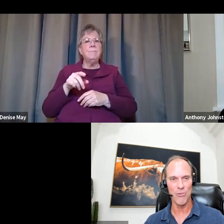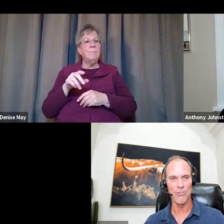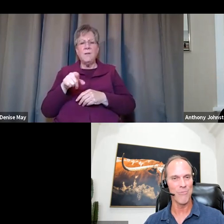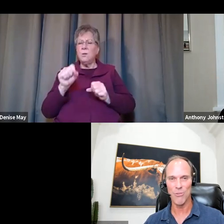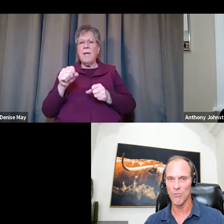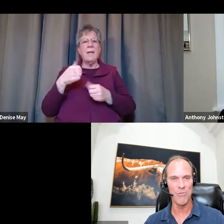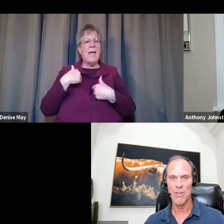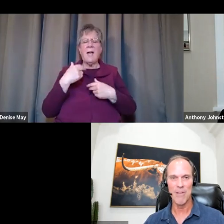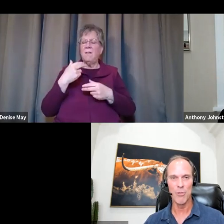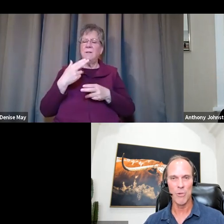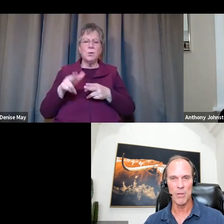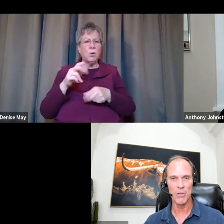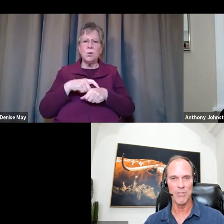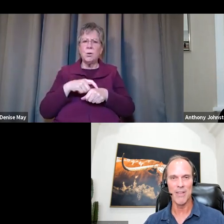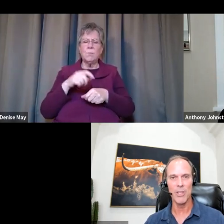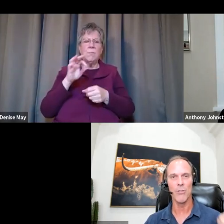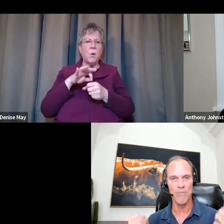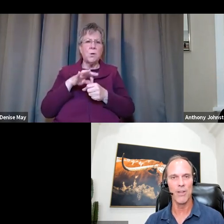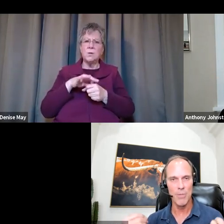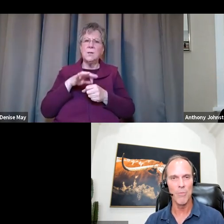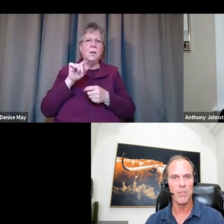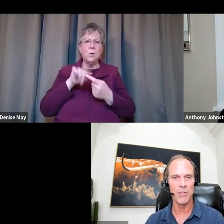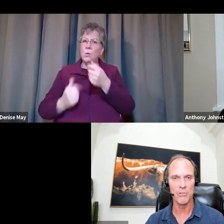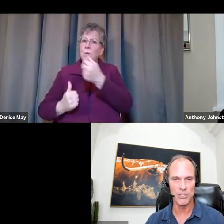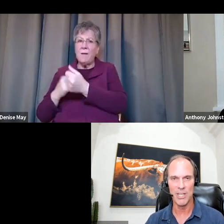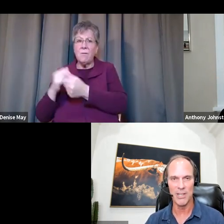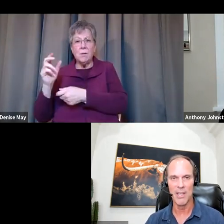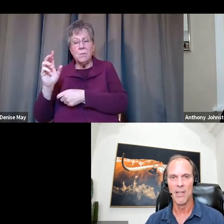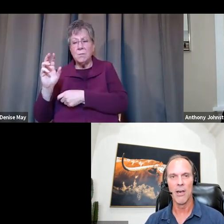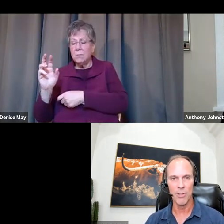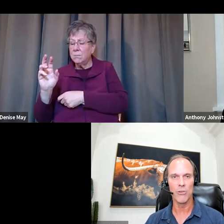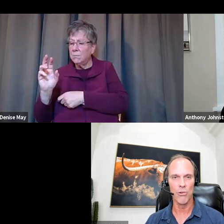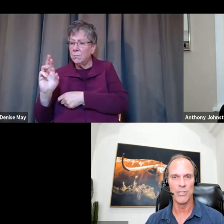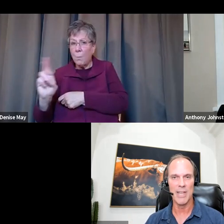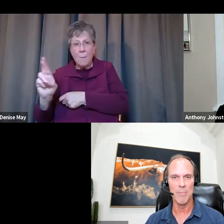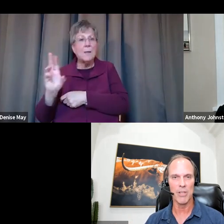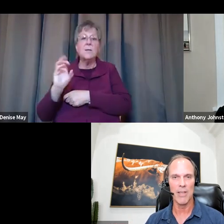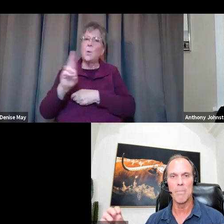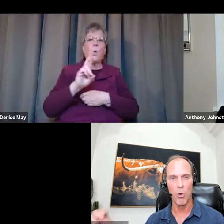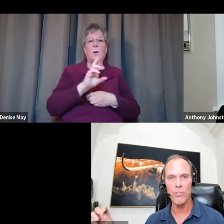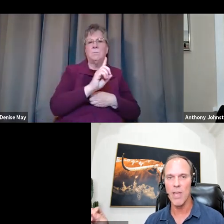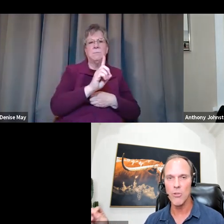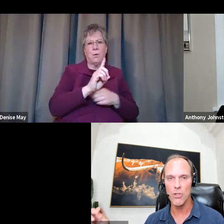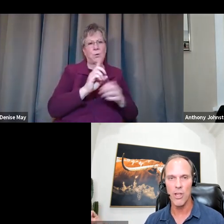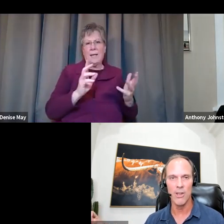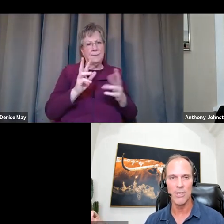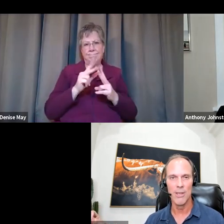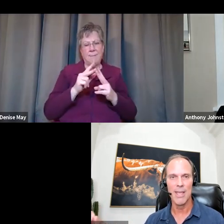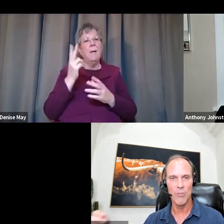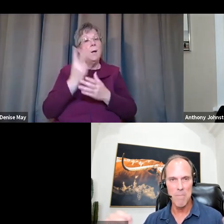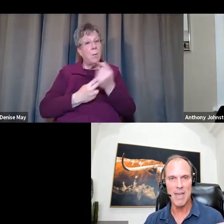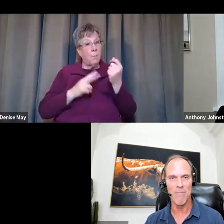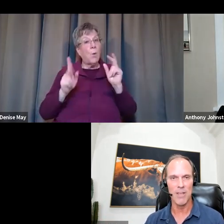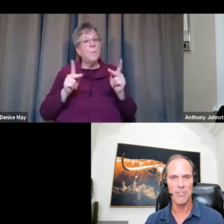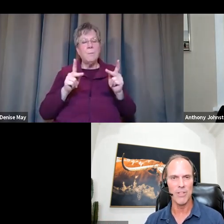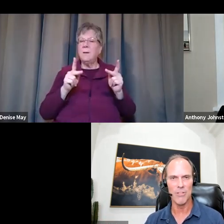where there's high turnout and short-term forces favor the Republicans. I think it's a fundamental misunderstanding electoral dynamics. And I think both sides share it,